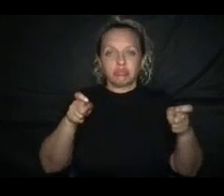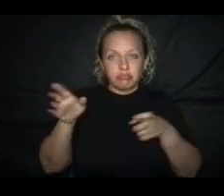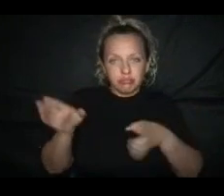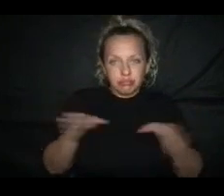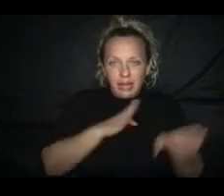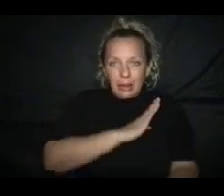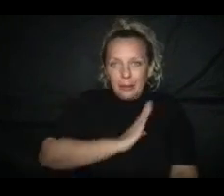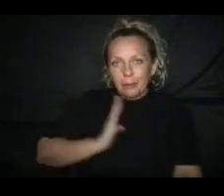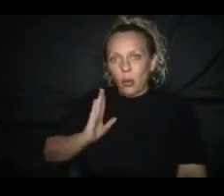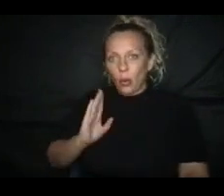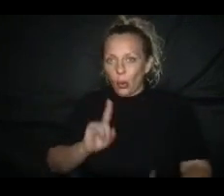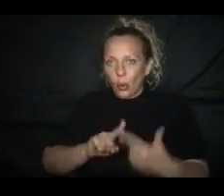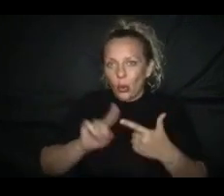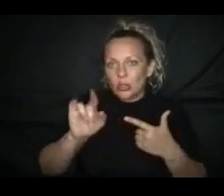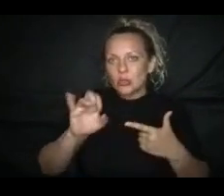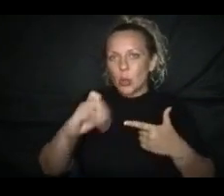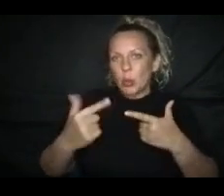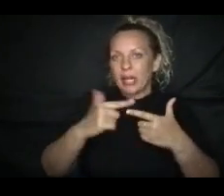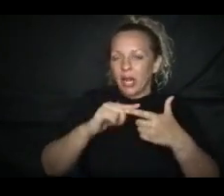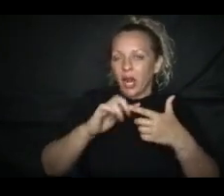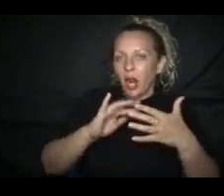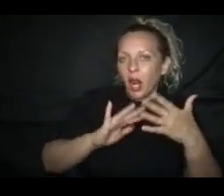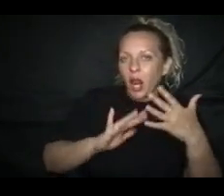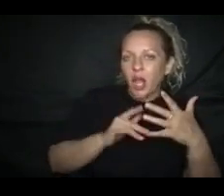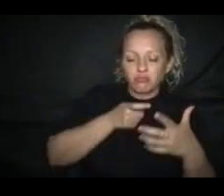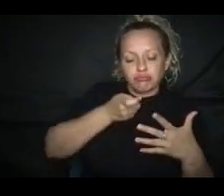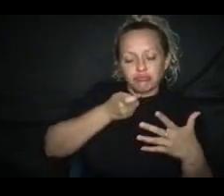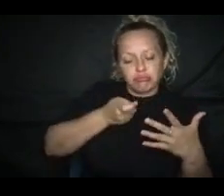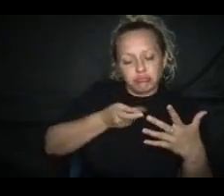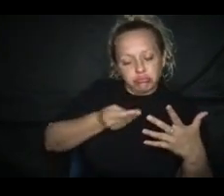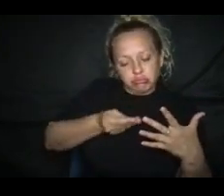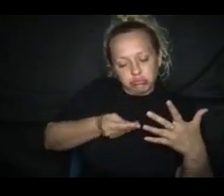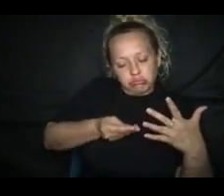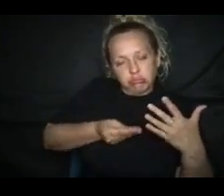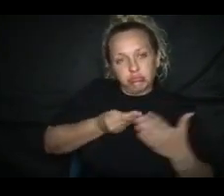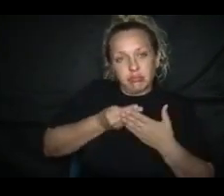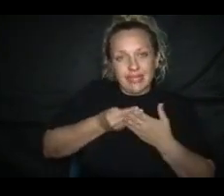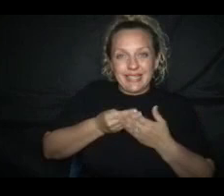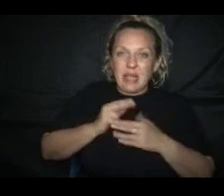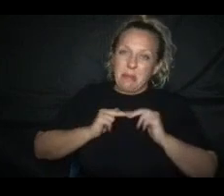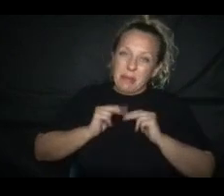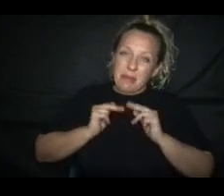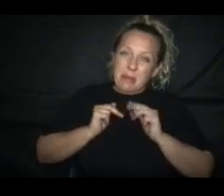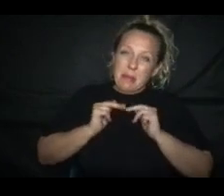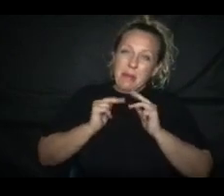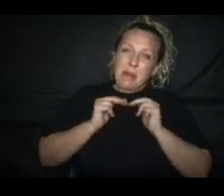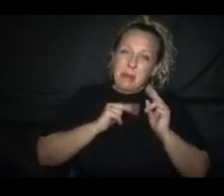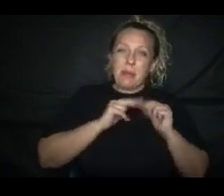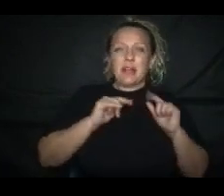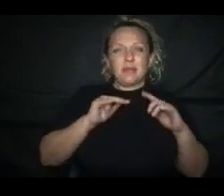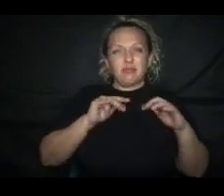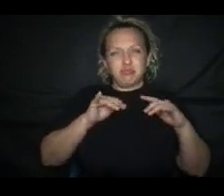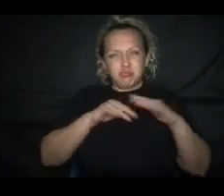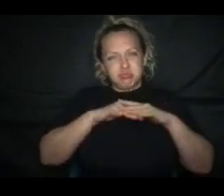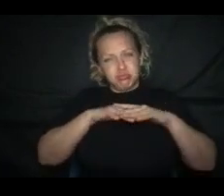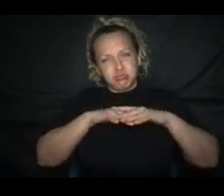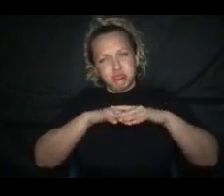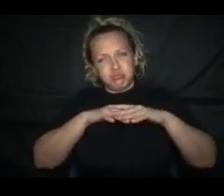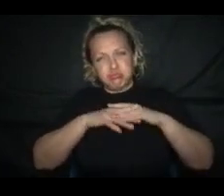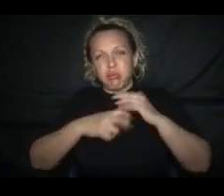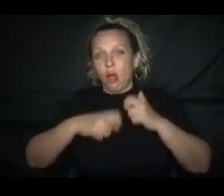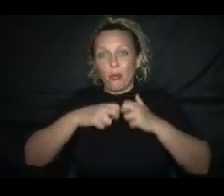zoning boards, et cetera, and they just keep building, building, and building, and density keeps going up and all the problems that go with